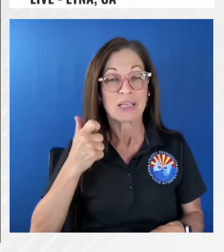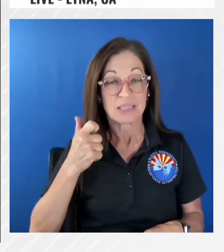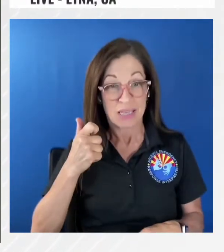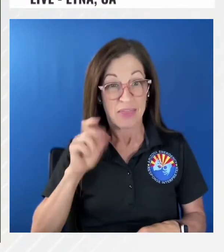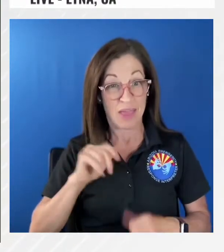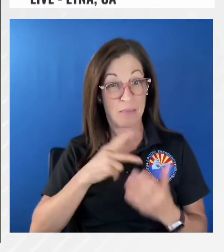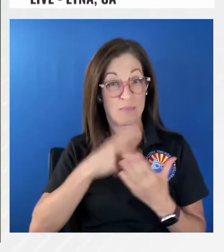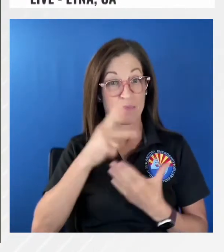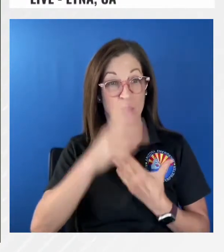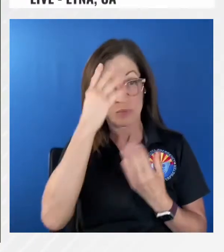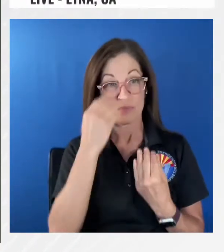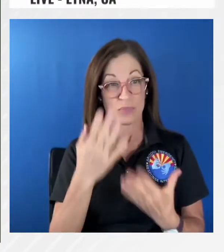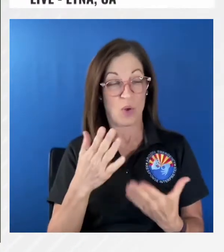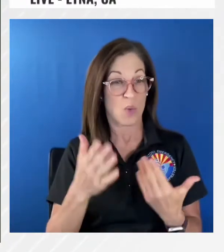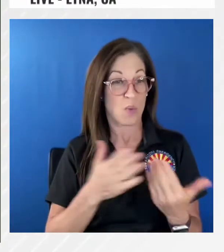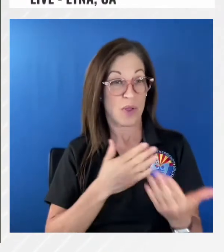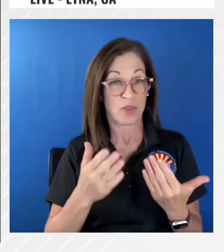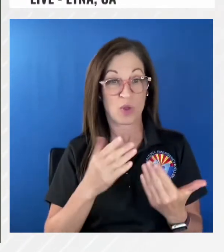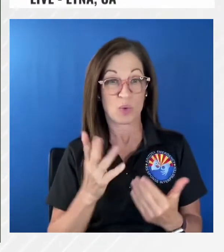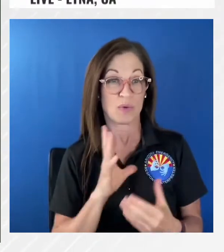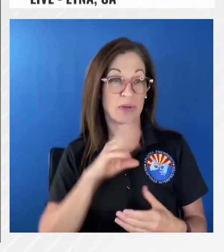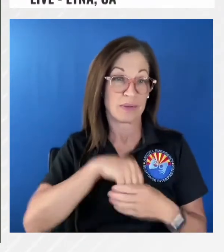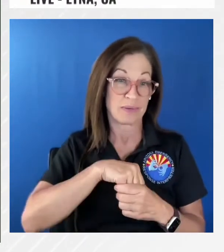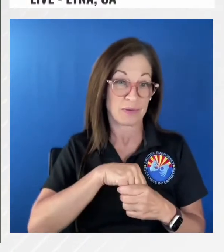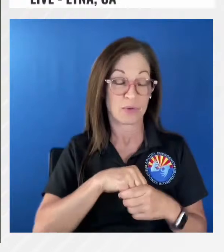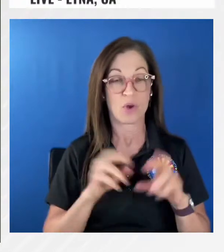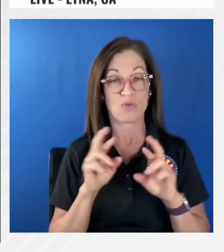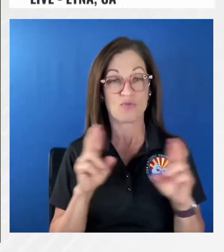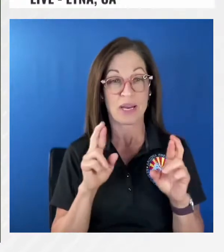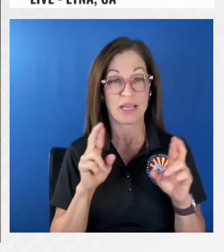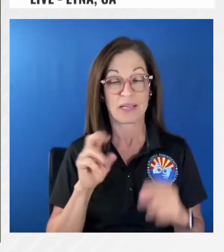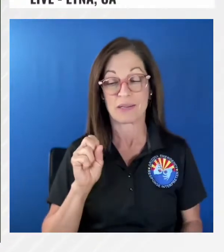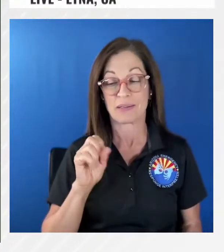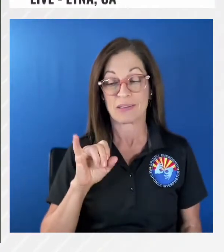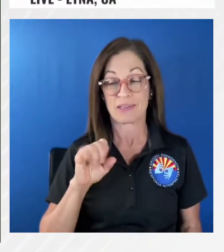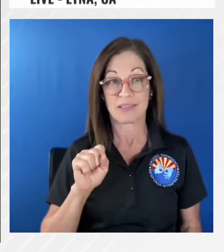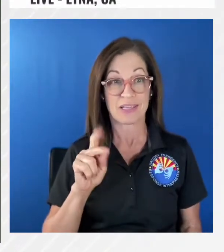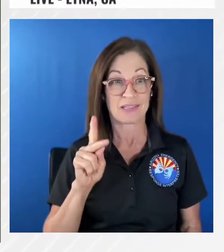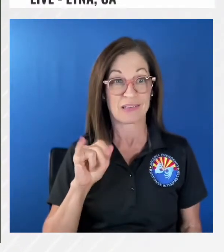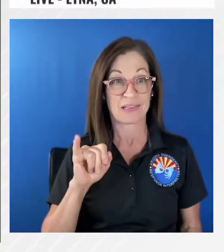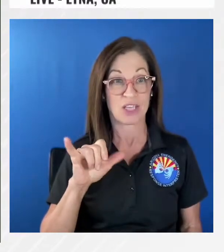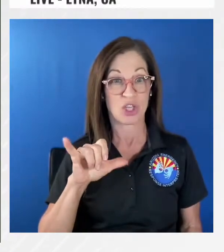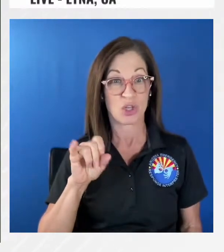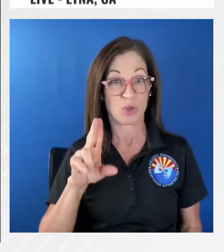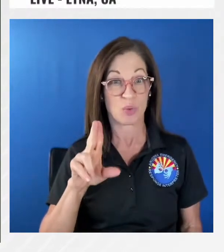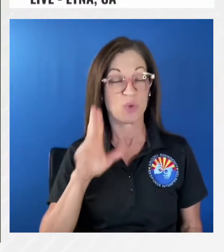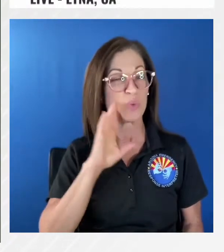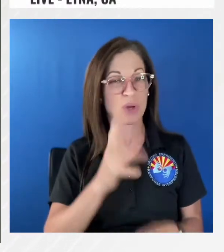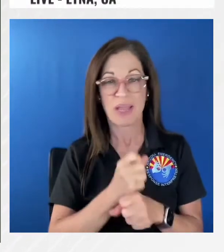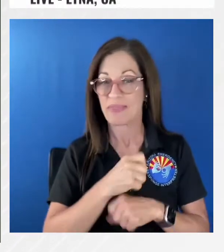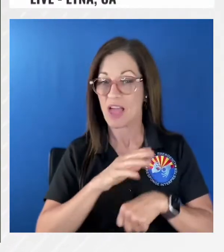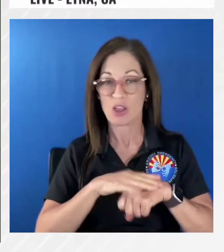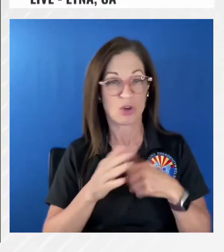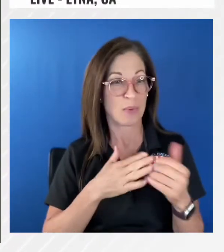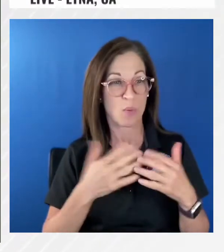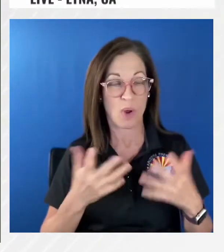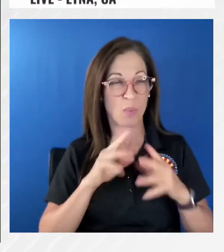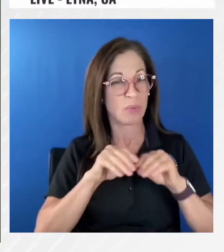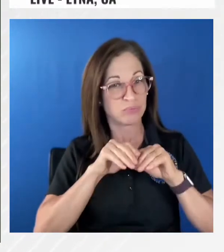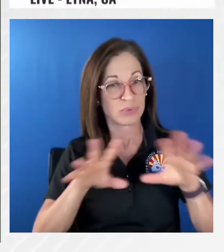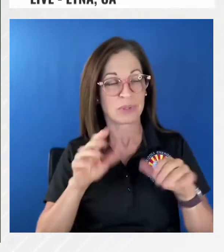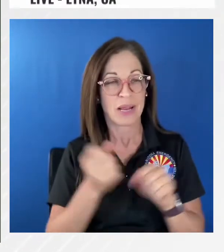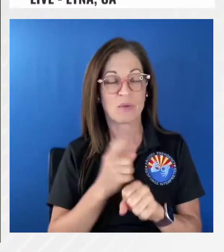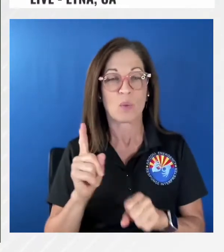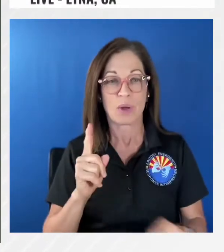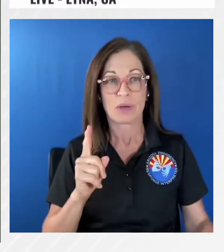whether you're elected into Ready Siskiyou. So you're going to get pushed that alert no matter what. but it pushes everywhere. So one of the things I did want to say